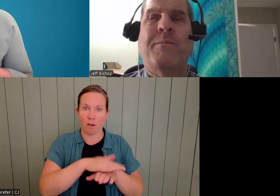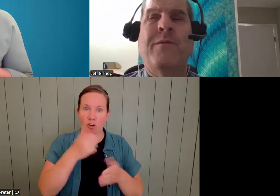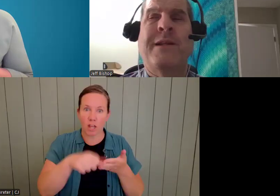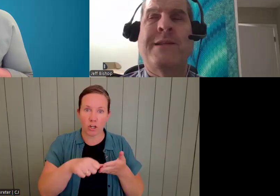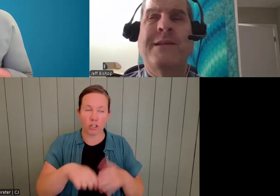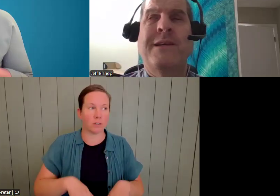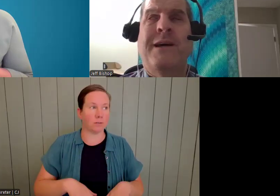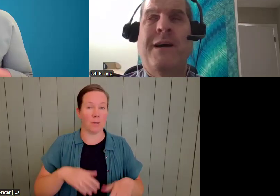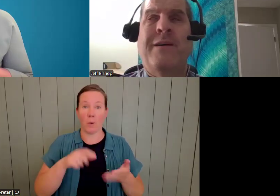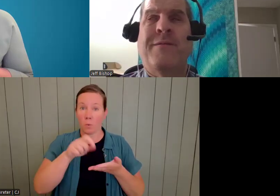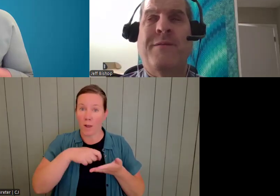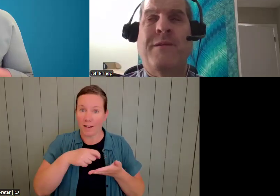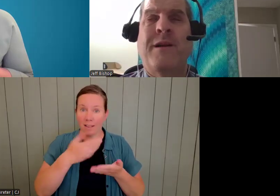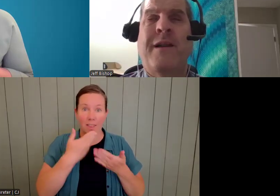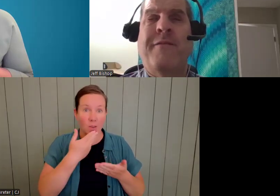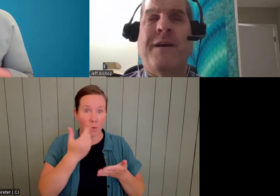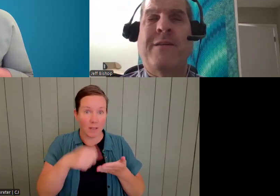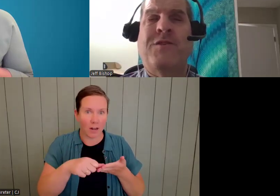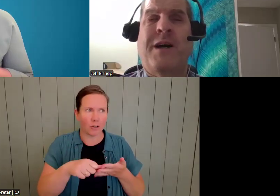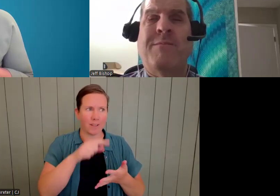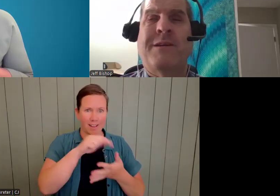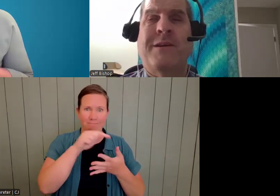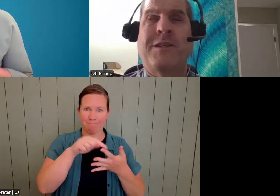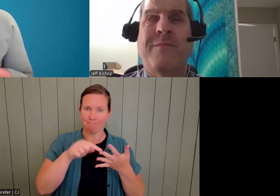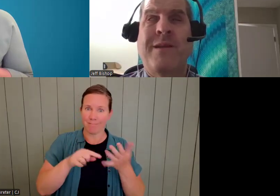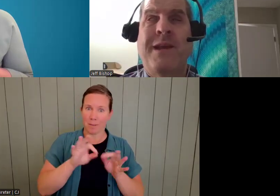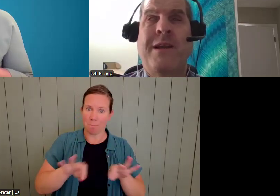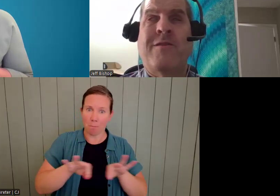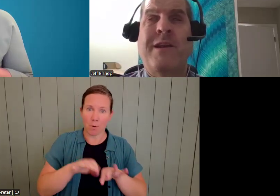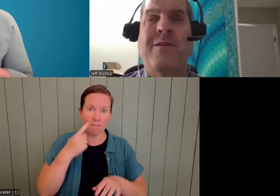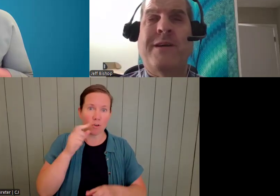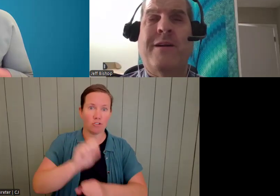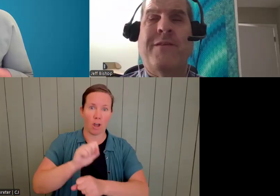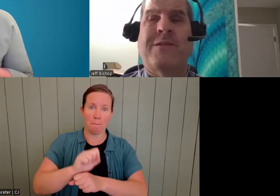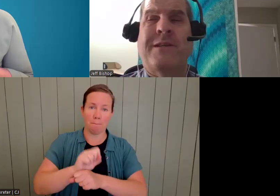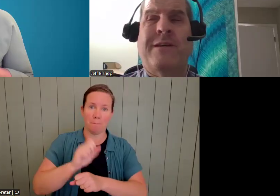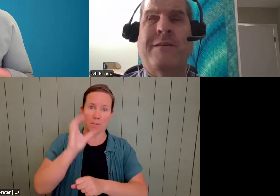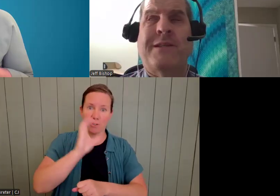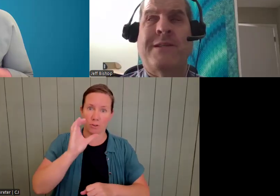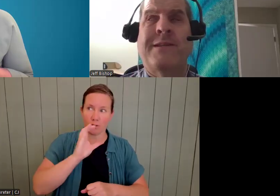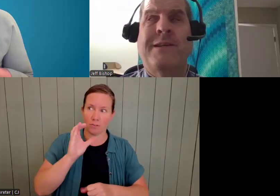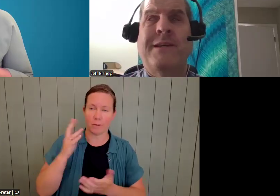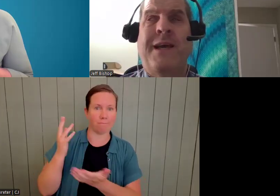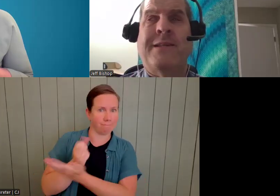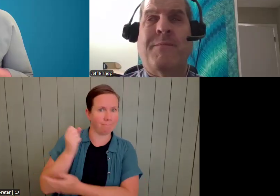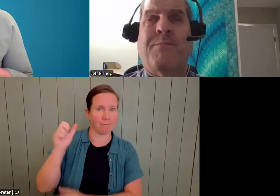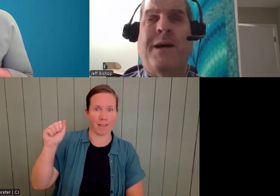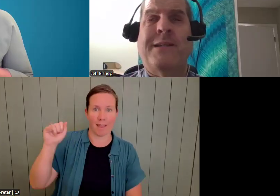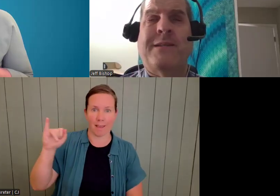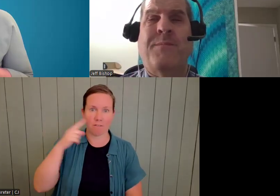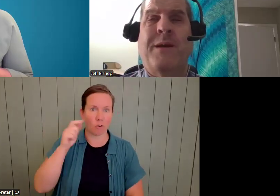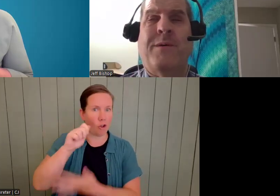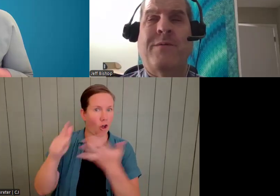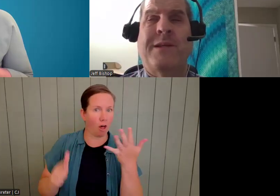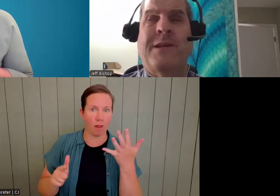crucial components of an effective job search. And you can use artificial intelligence as the